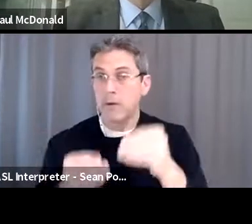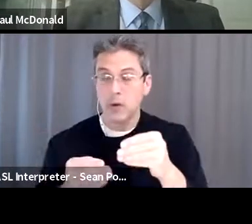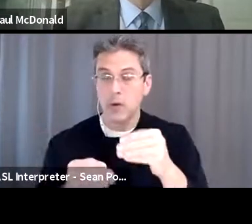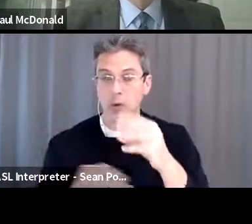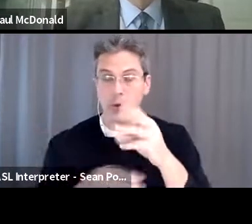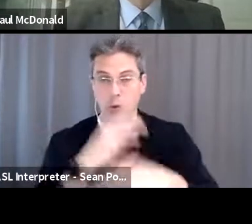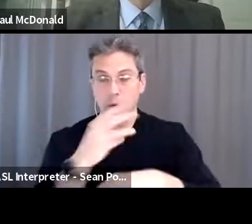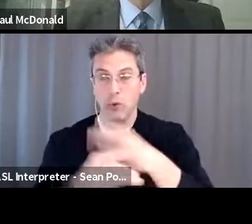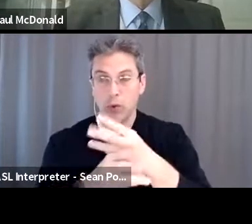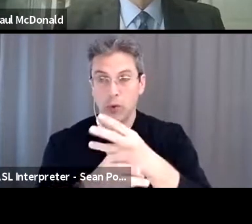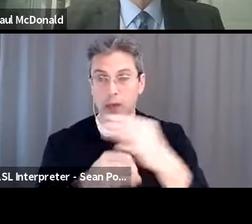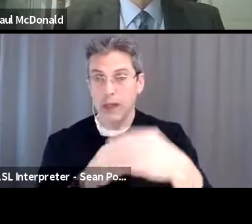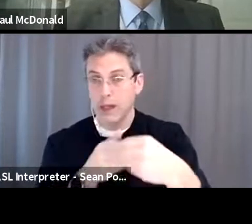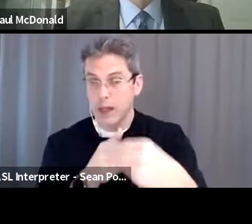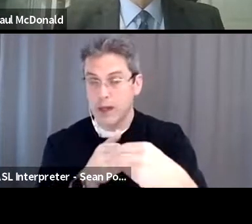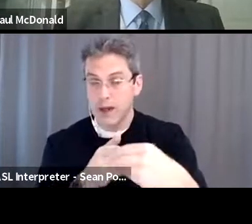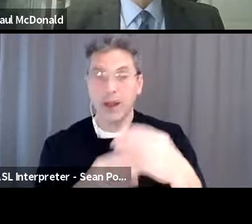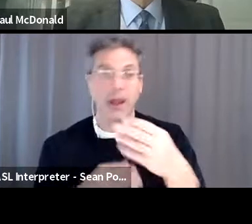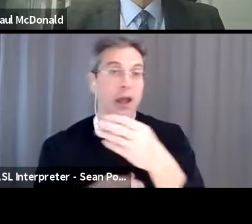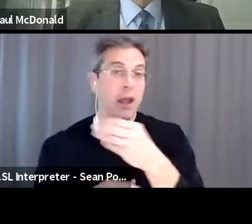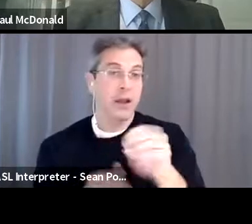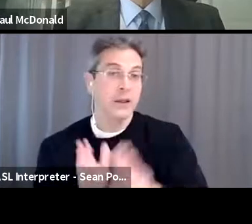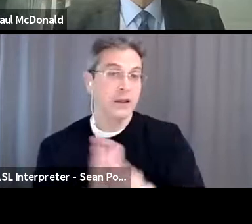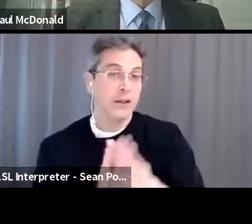governance, including developing new